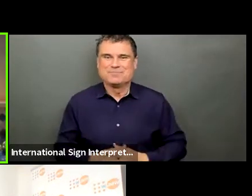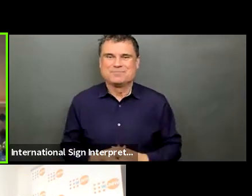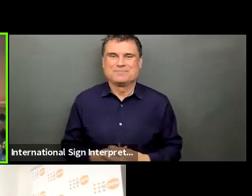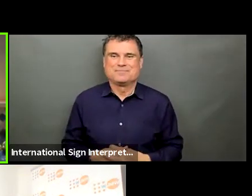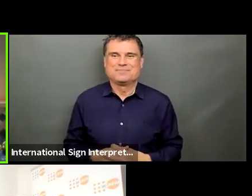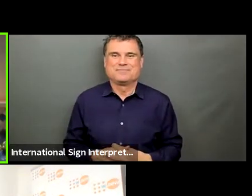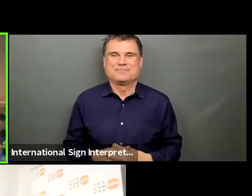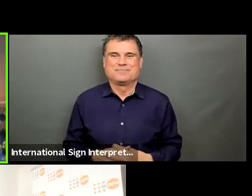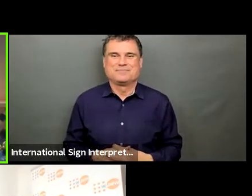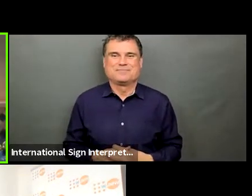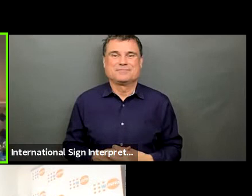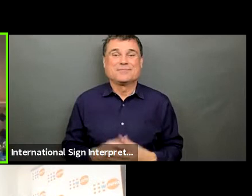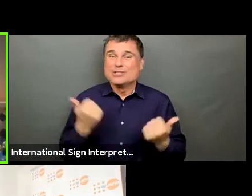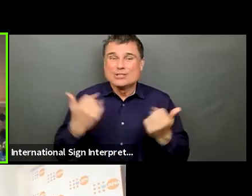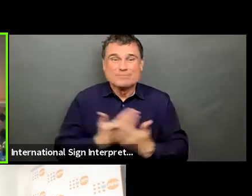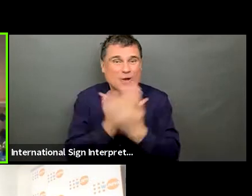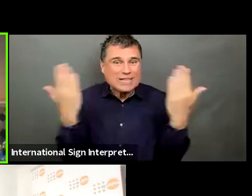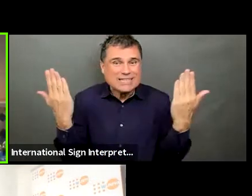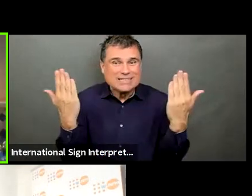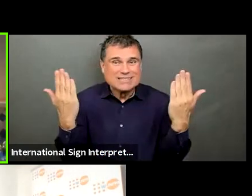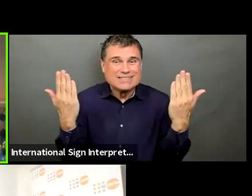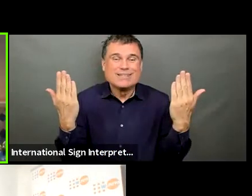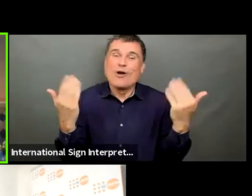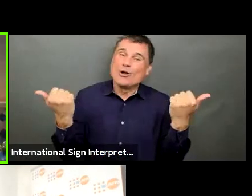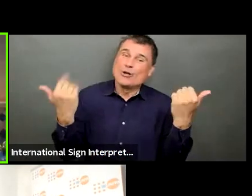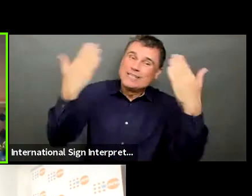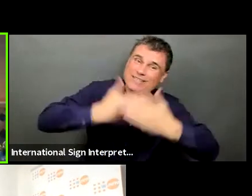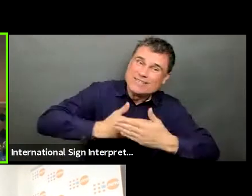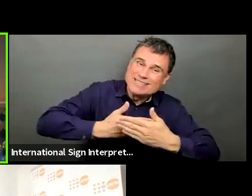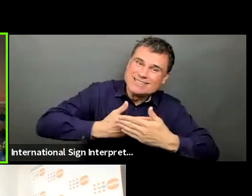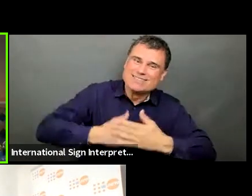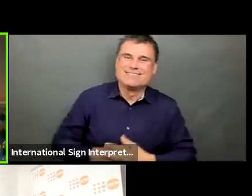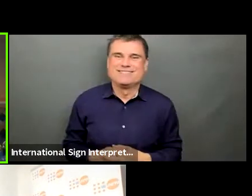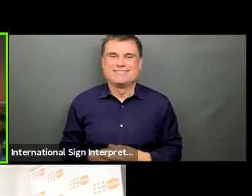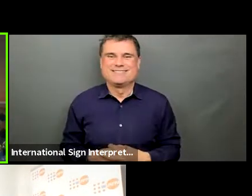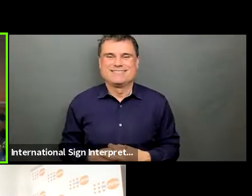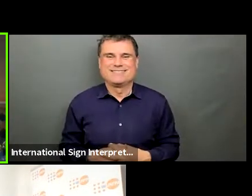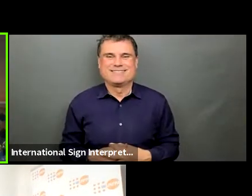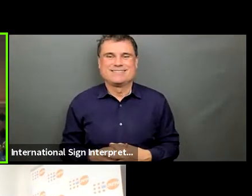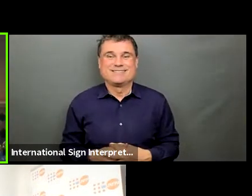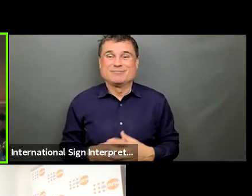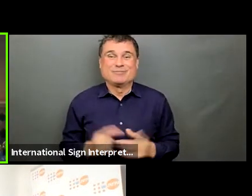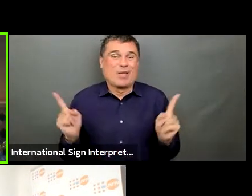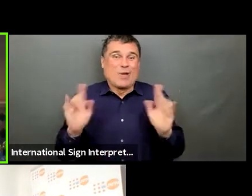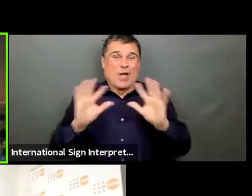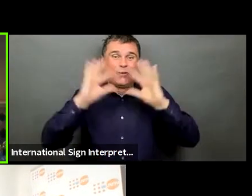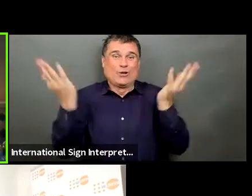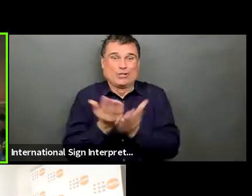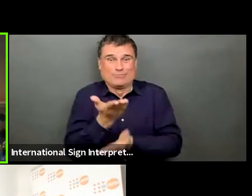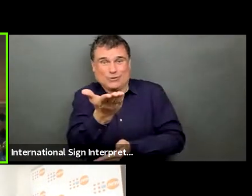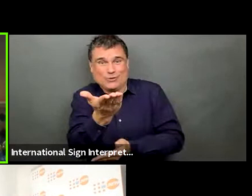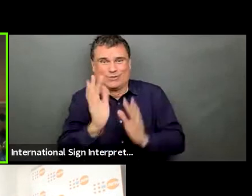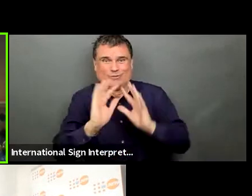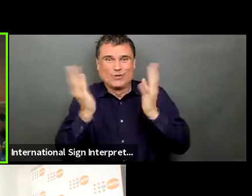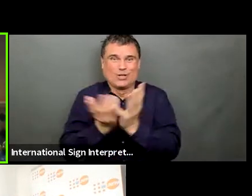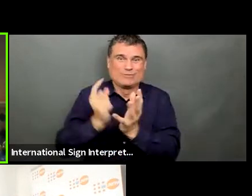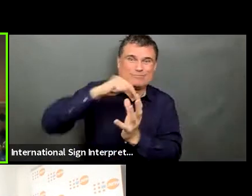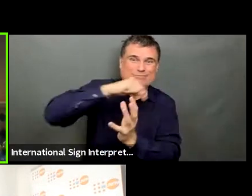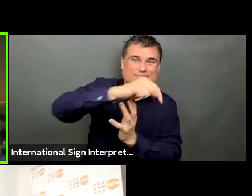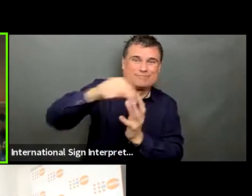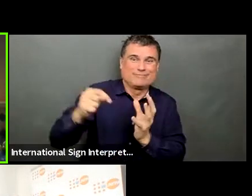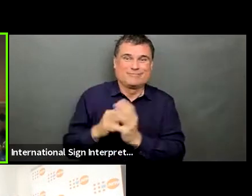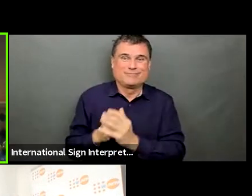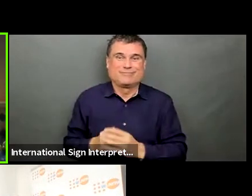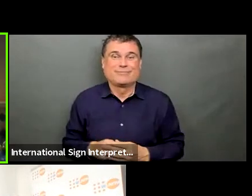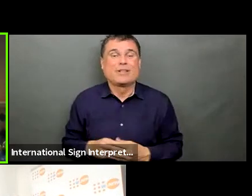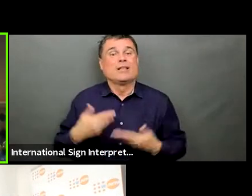morning or good evening, everybody, depending on where you are now. My name is Hee Ran-Chung from South Korea. I'm honored and